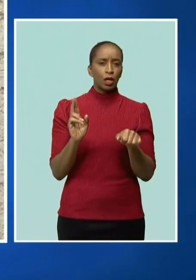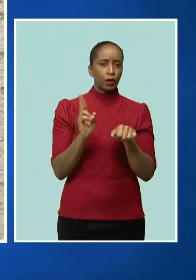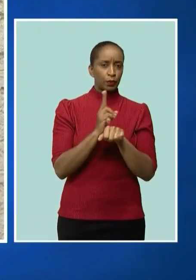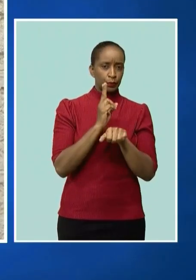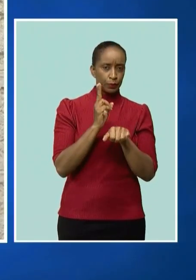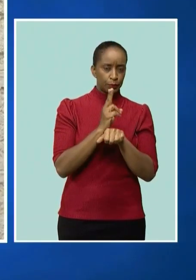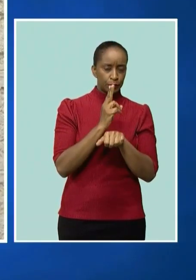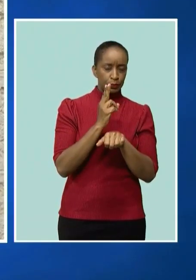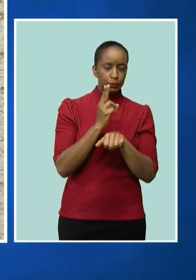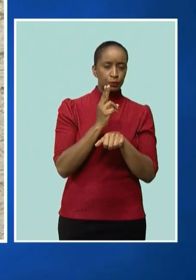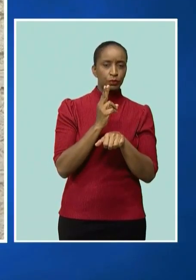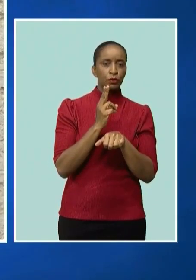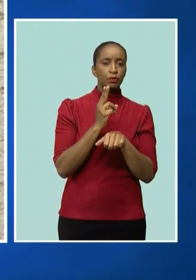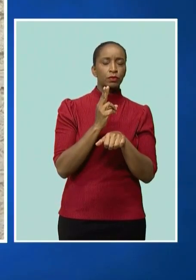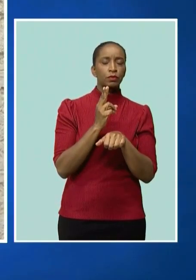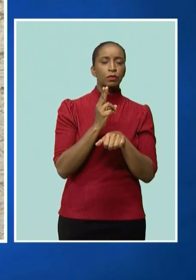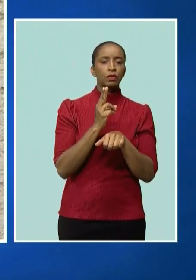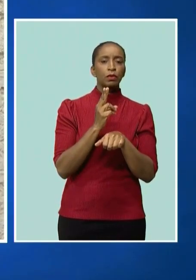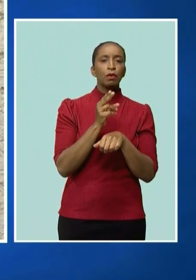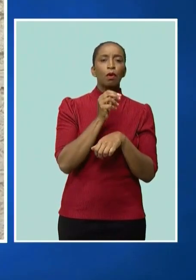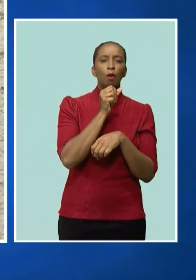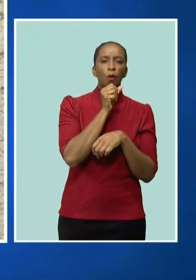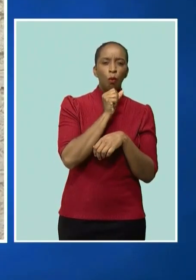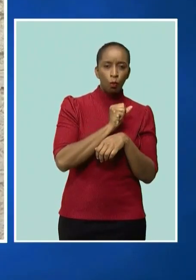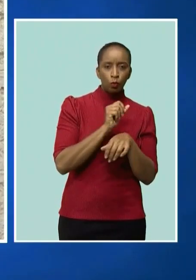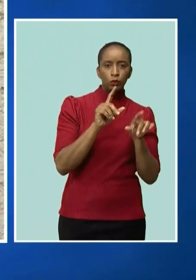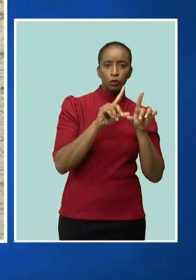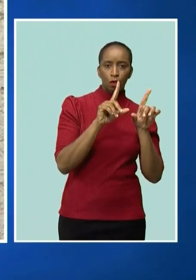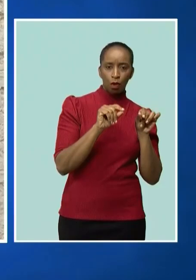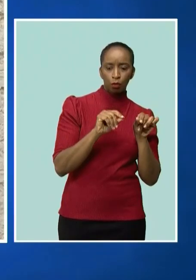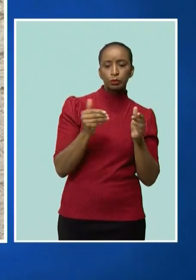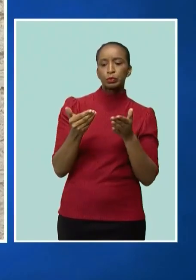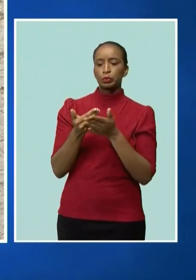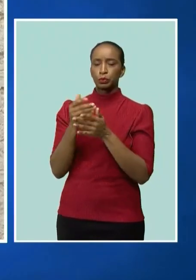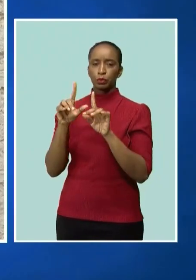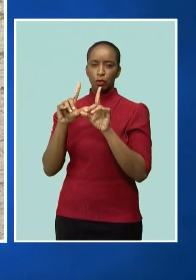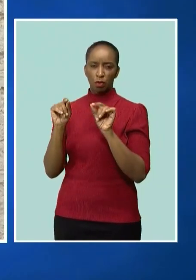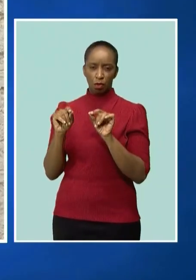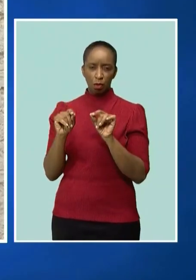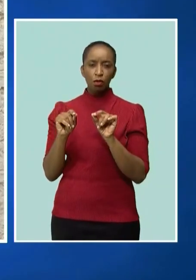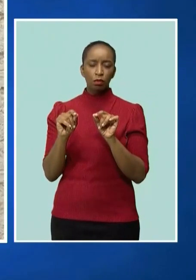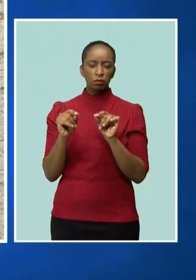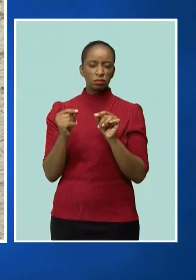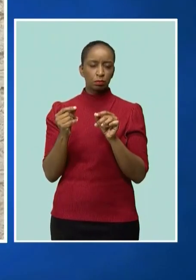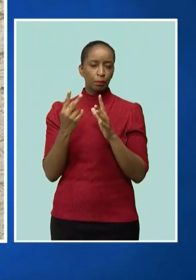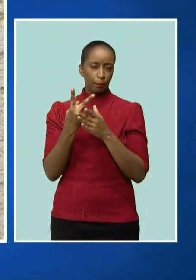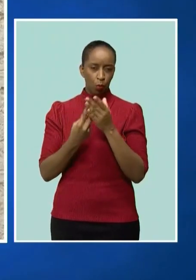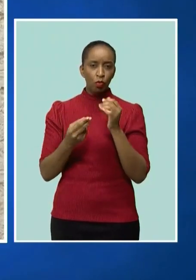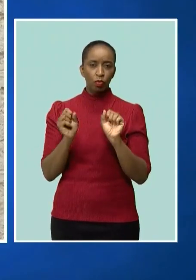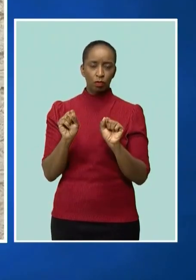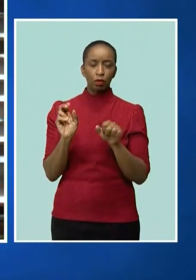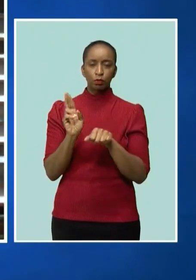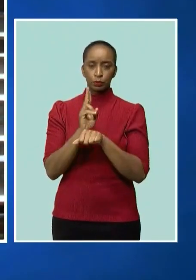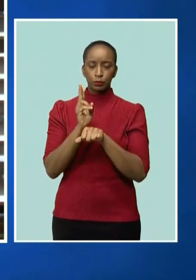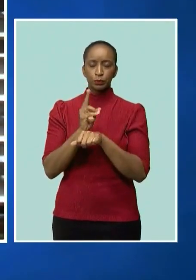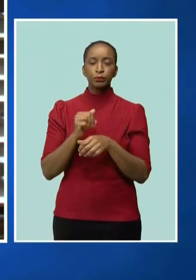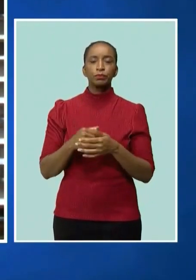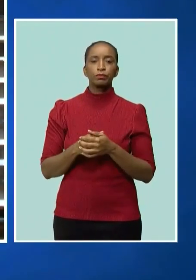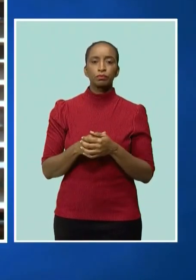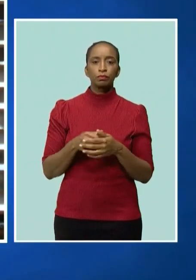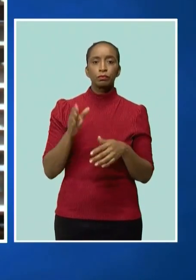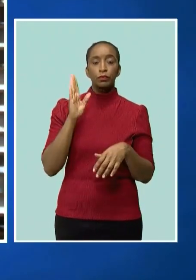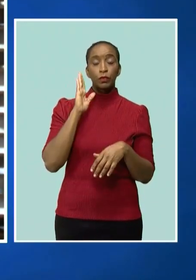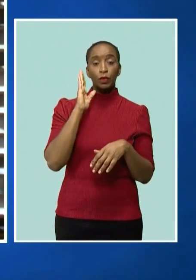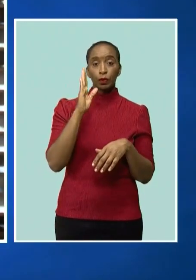digital card as well as the old card. The Prime Minister said bus terminals and post offices will be used to